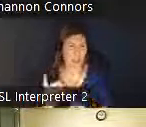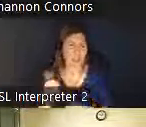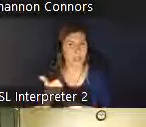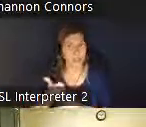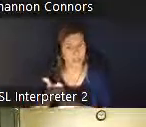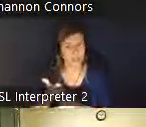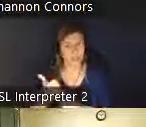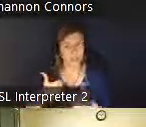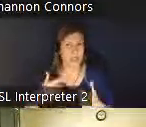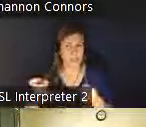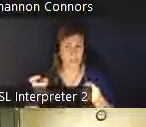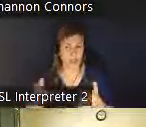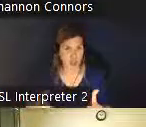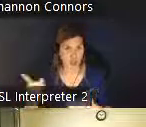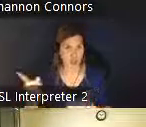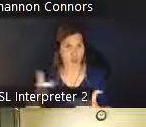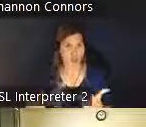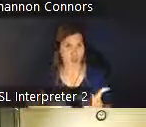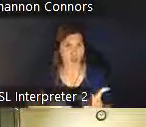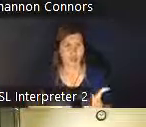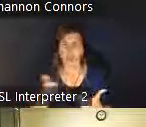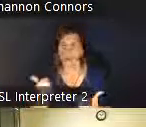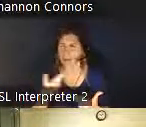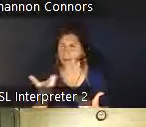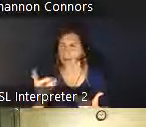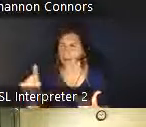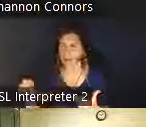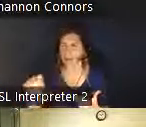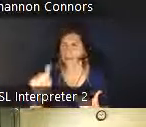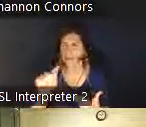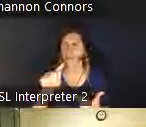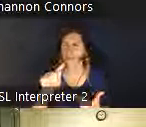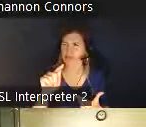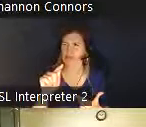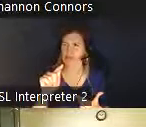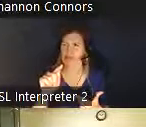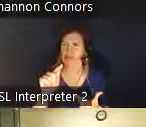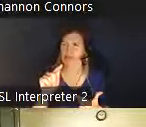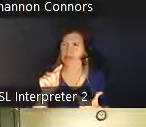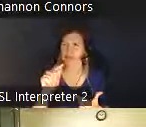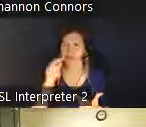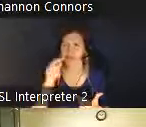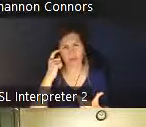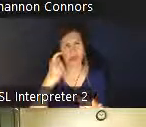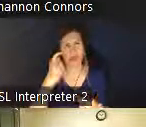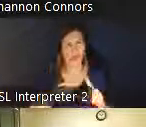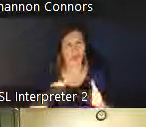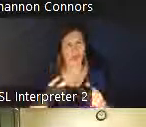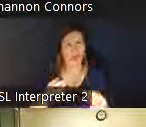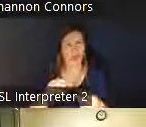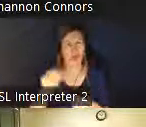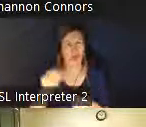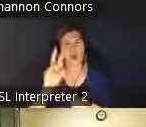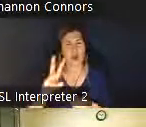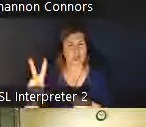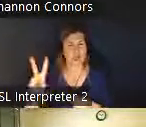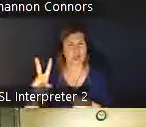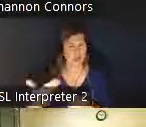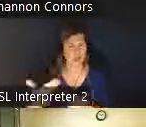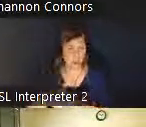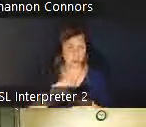And we must have had a few others from kind of the inland Northwest.